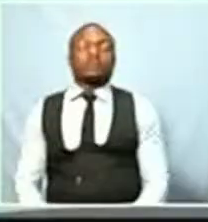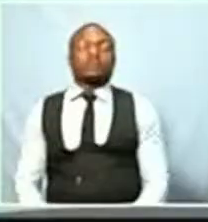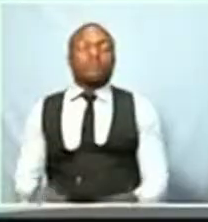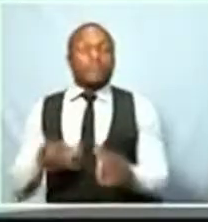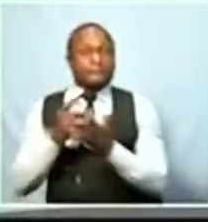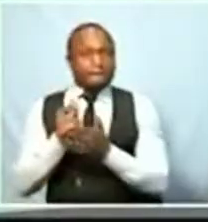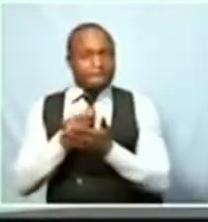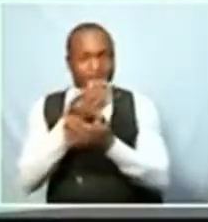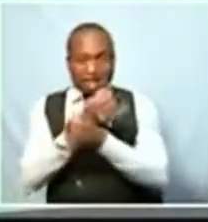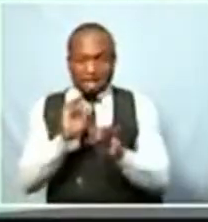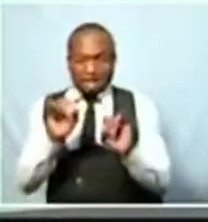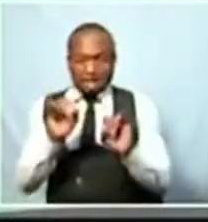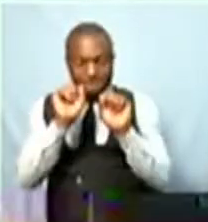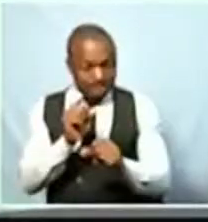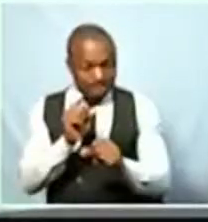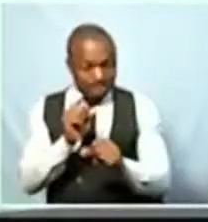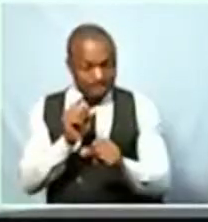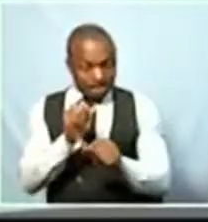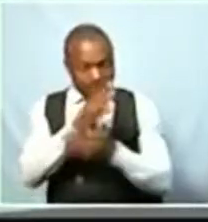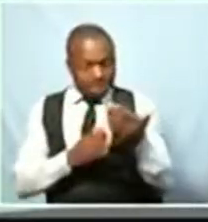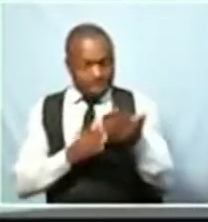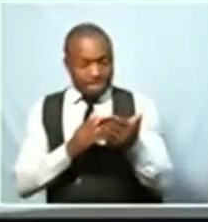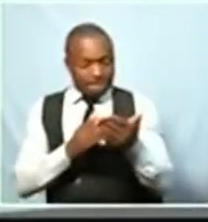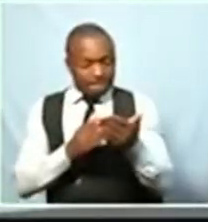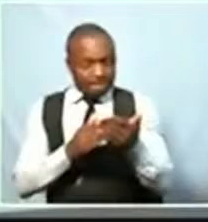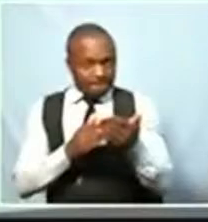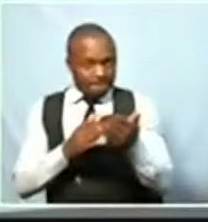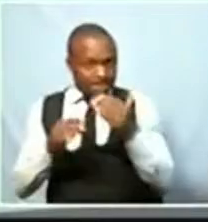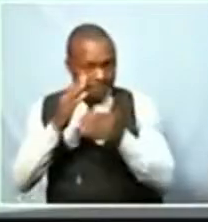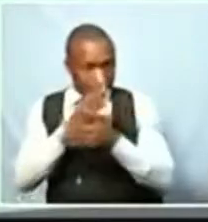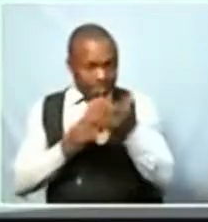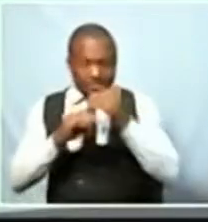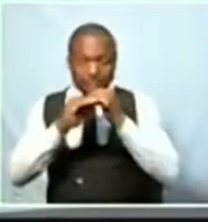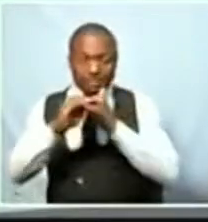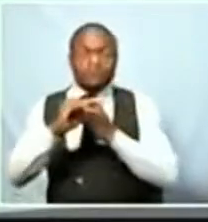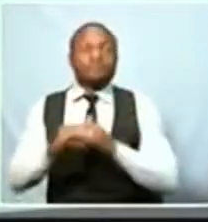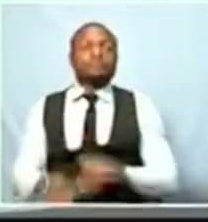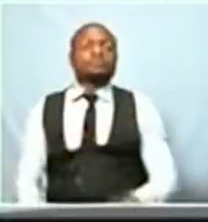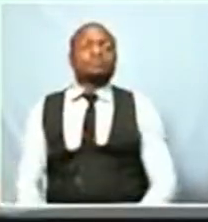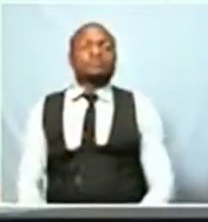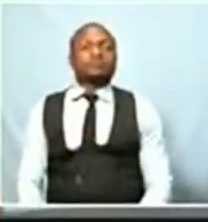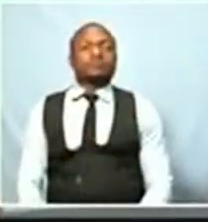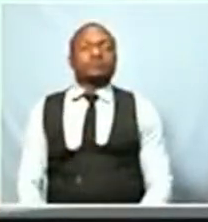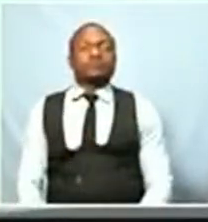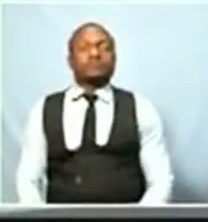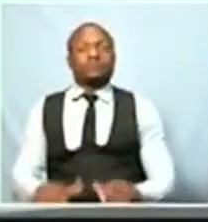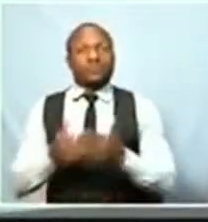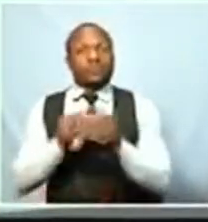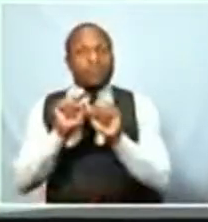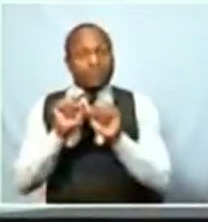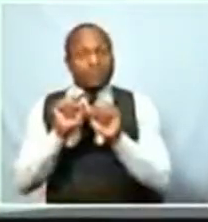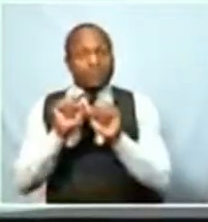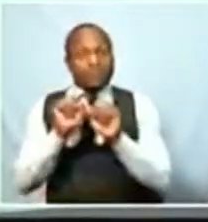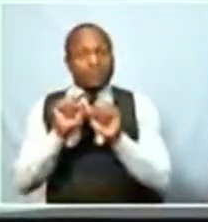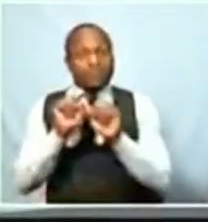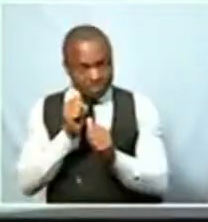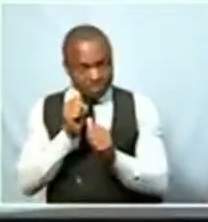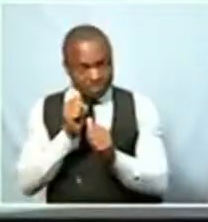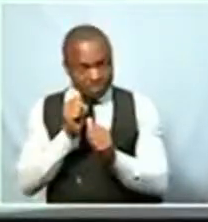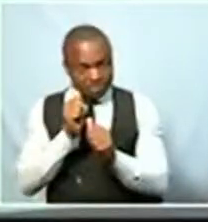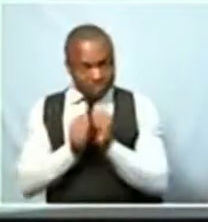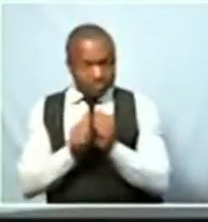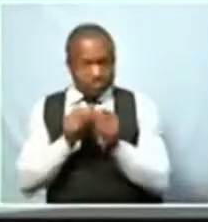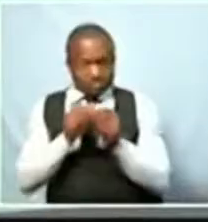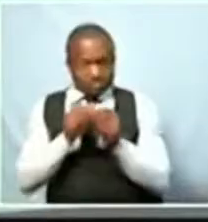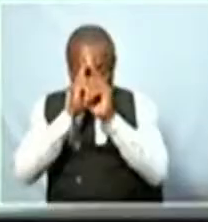financial independence may be cured to some extent. I think that's how I can, because I think it's